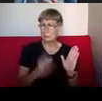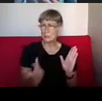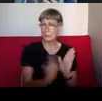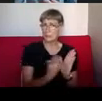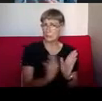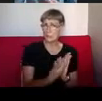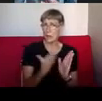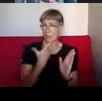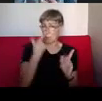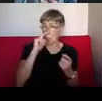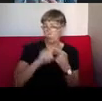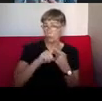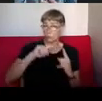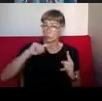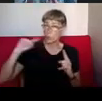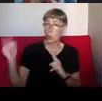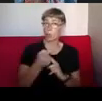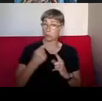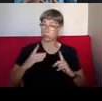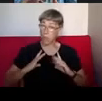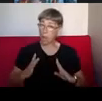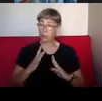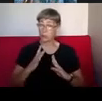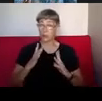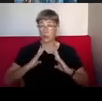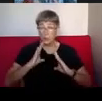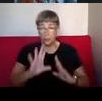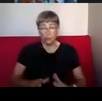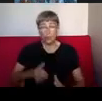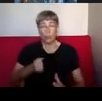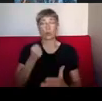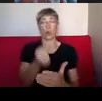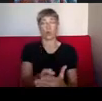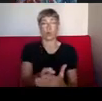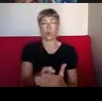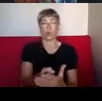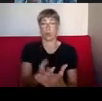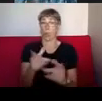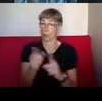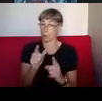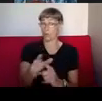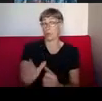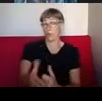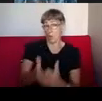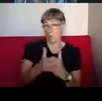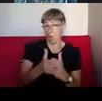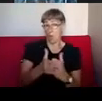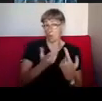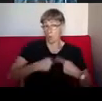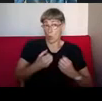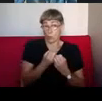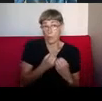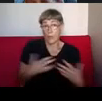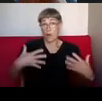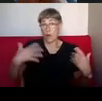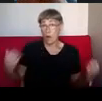effort worthy, but also so that it could help us to develop also and to convince some other important actors or